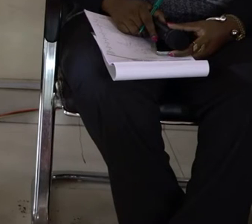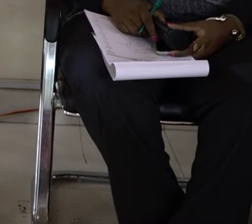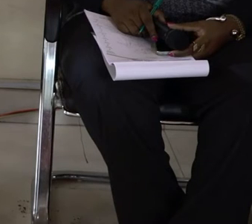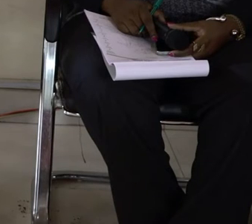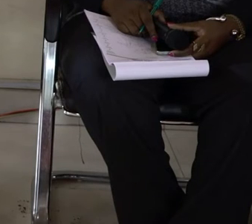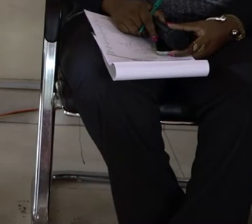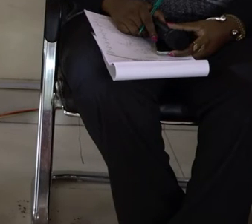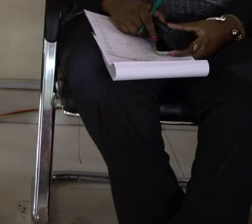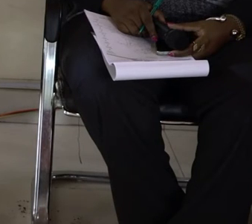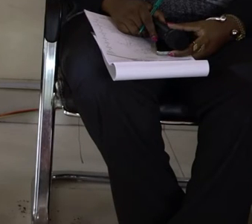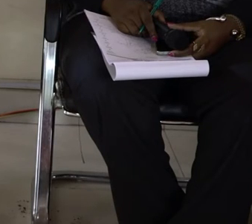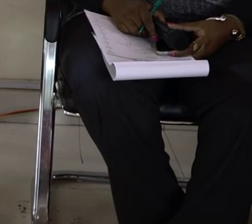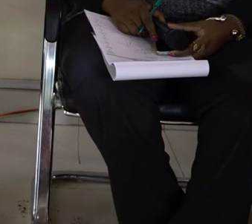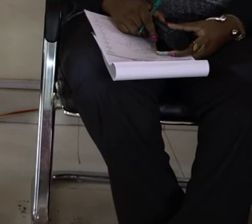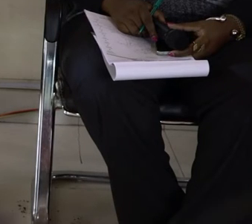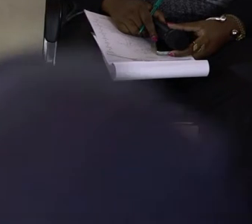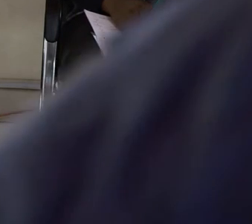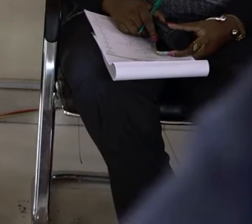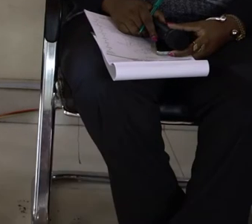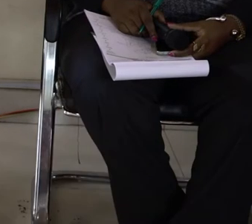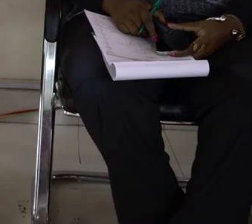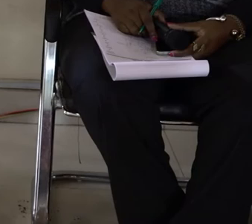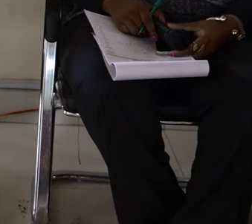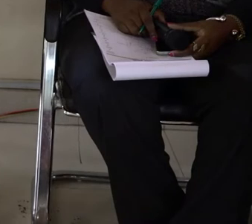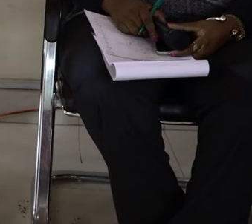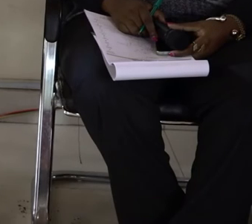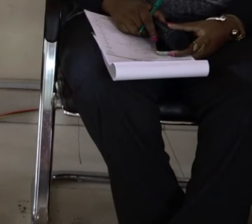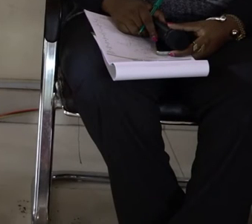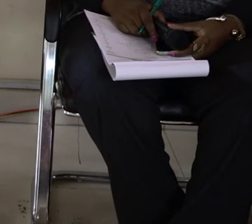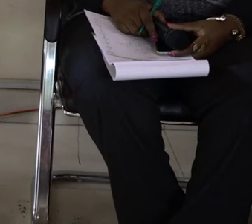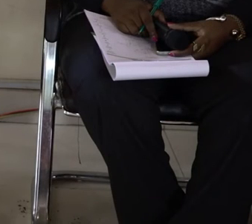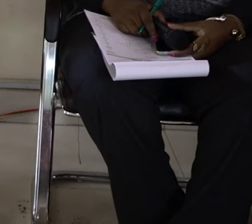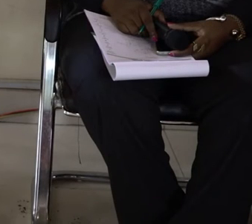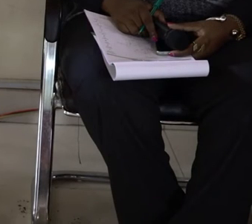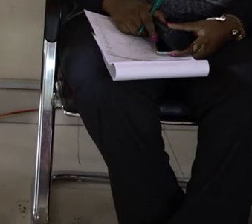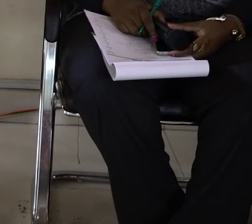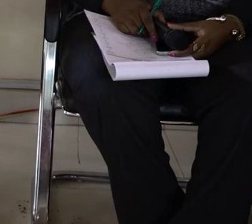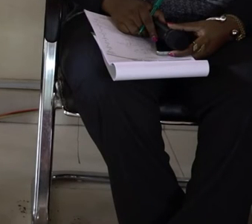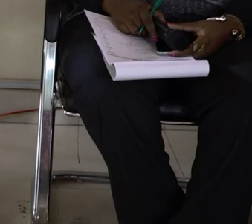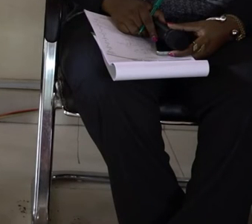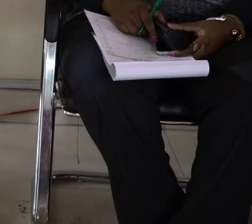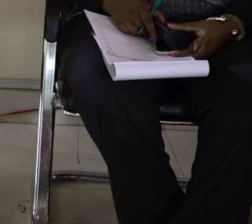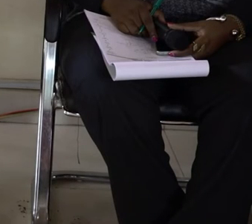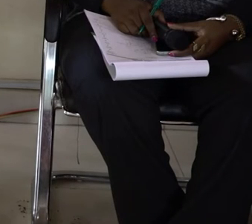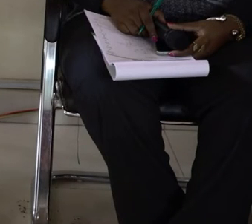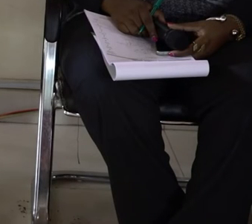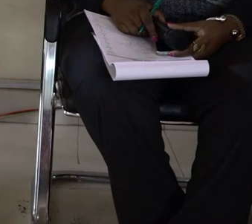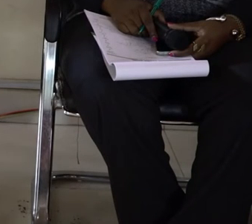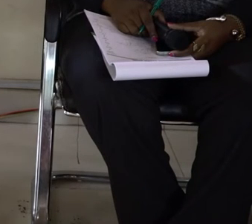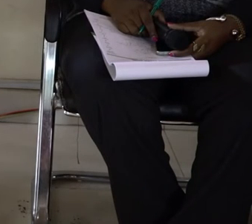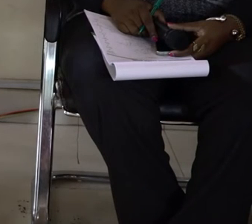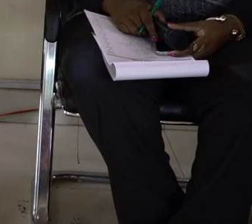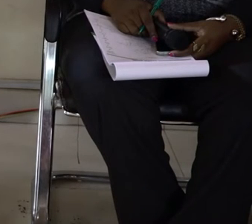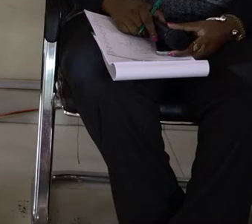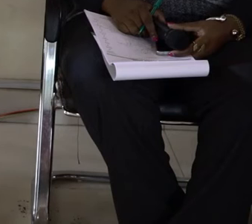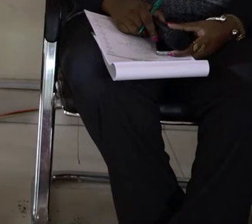happen to all of us. And we really have to stand. And I think the thing is, every institution has to do its best. I was